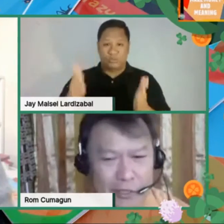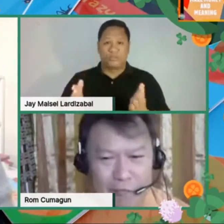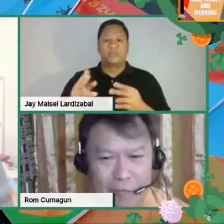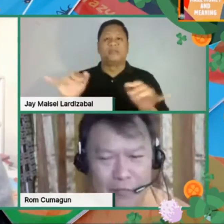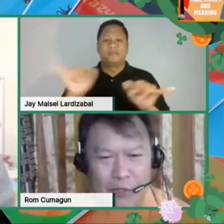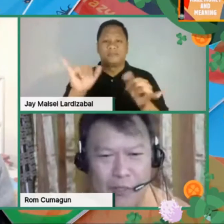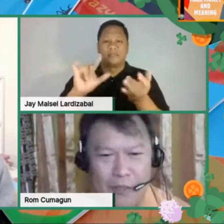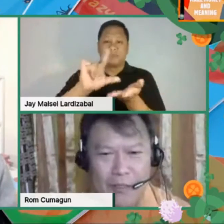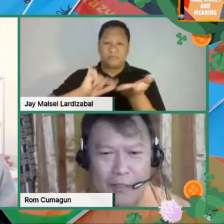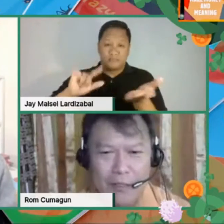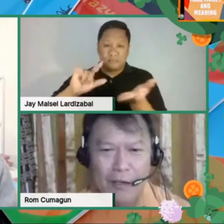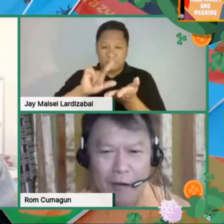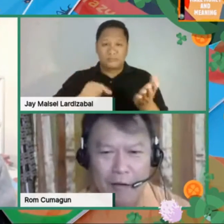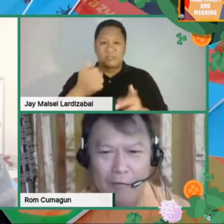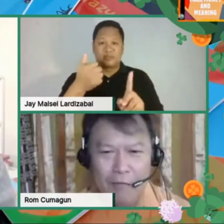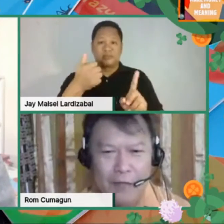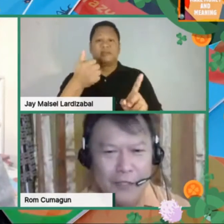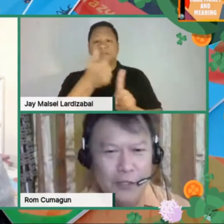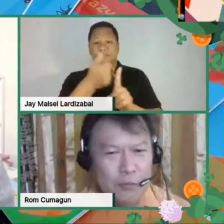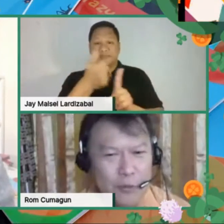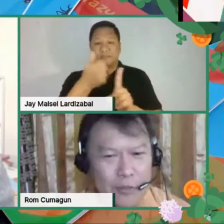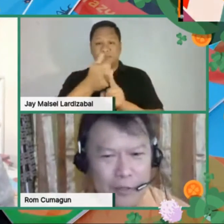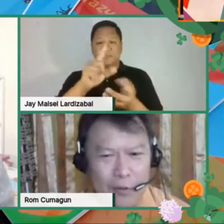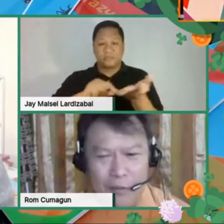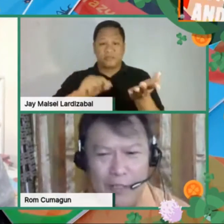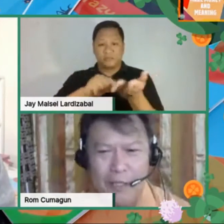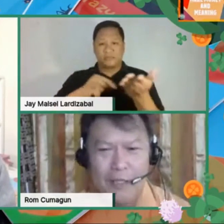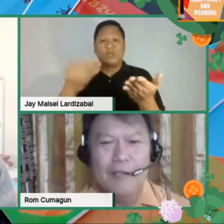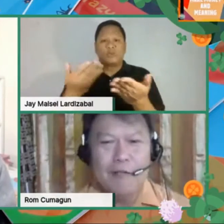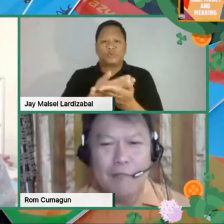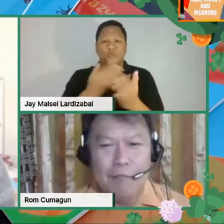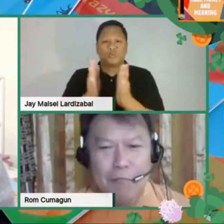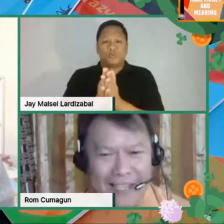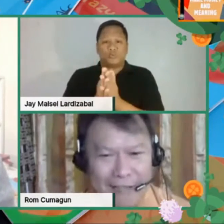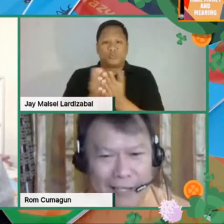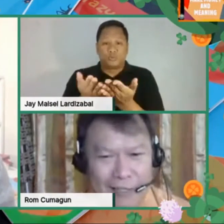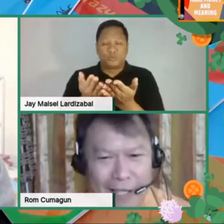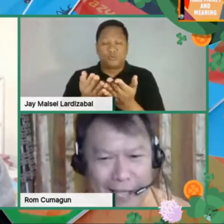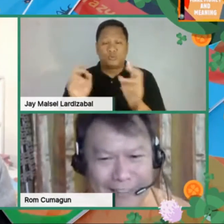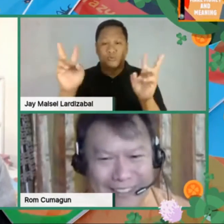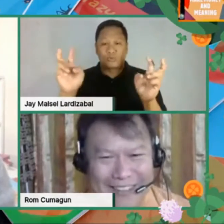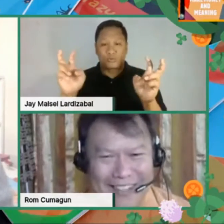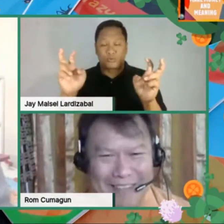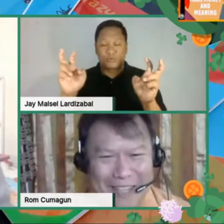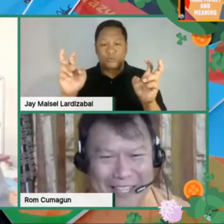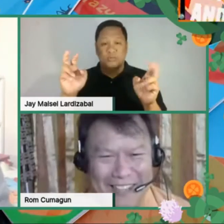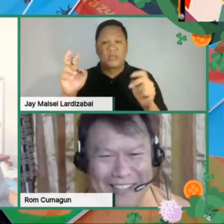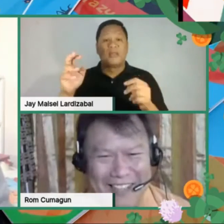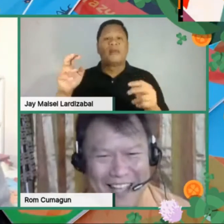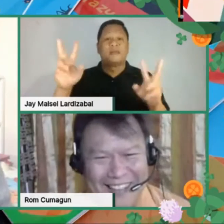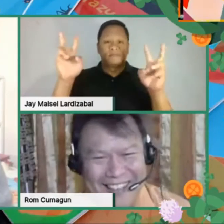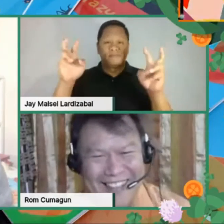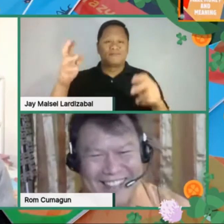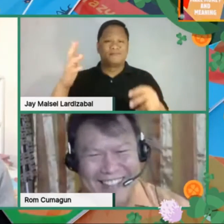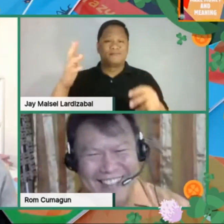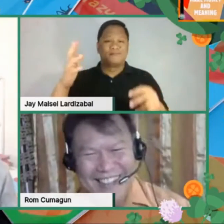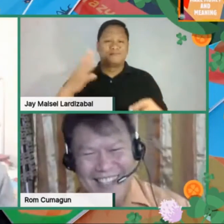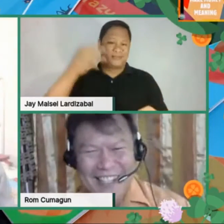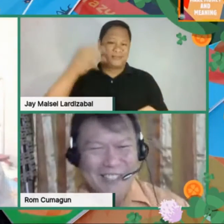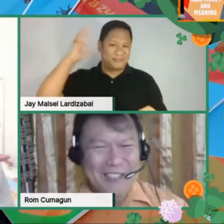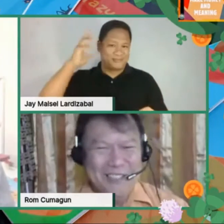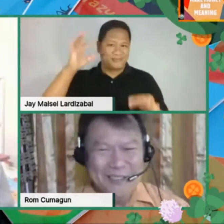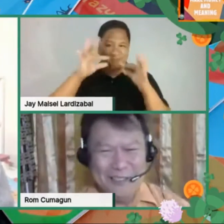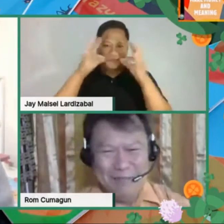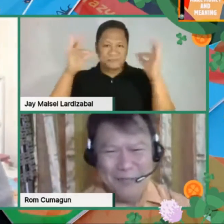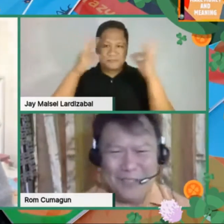a self-publisher of a new book called My Crazy Cat. My Crazy Cat.